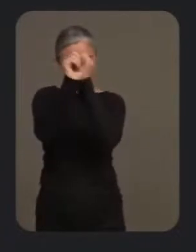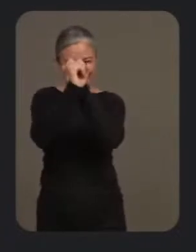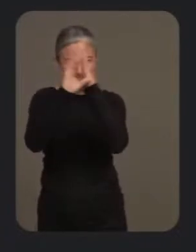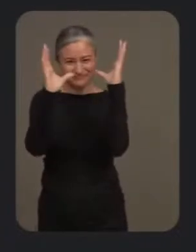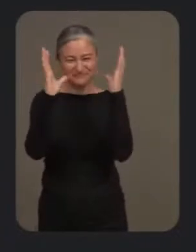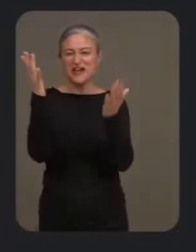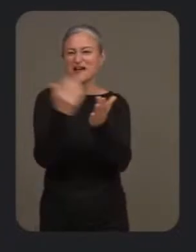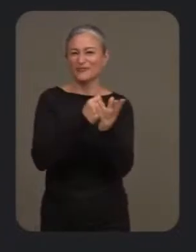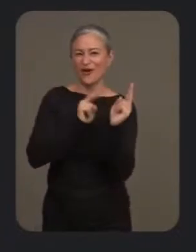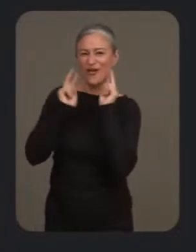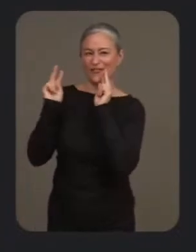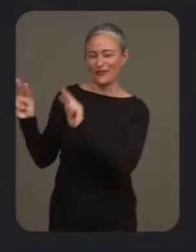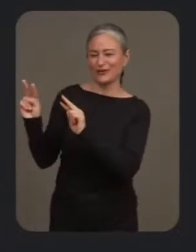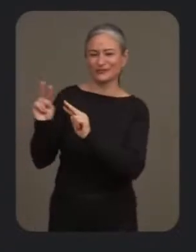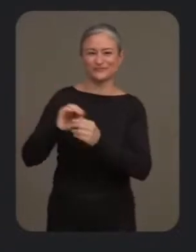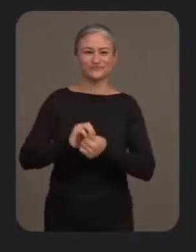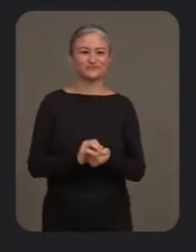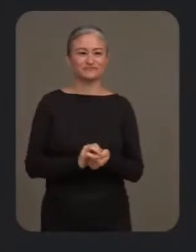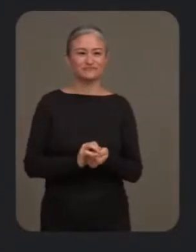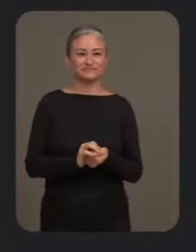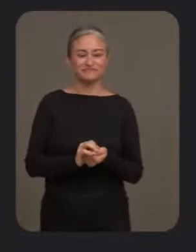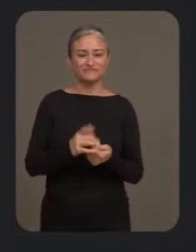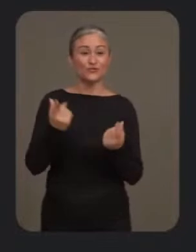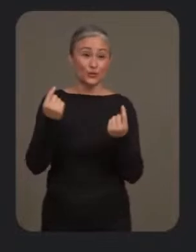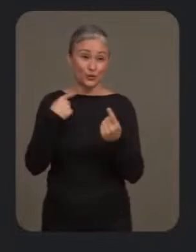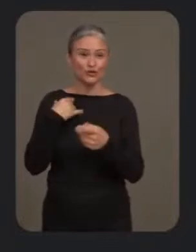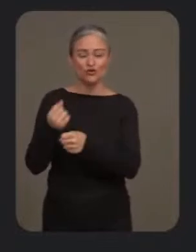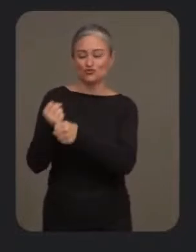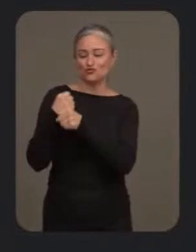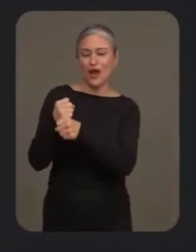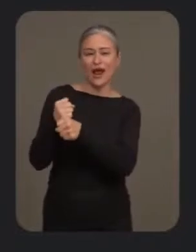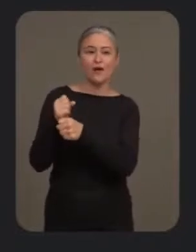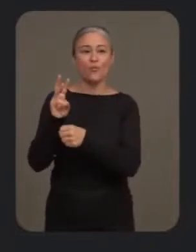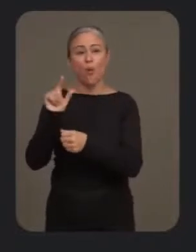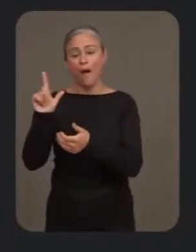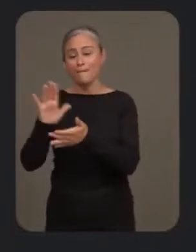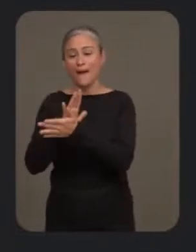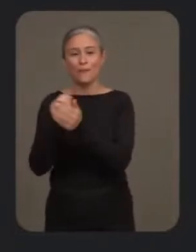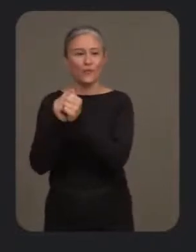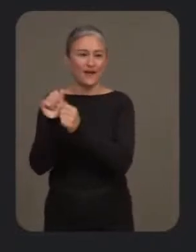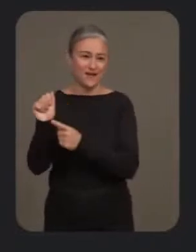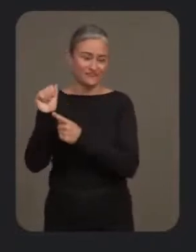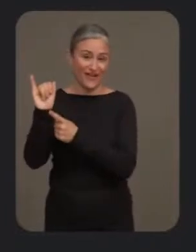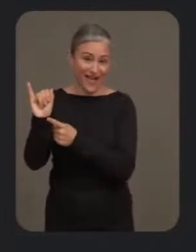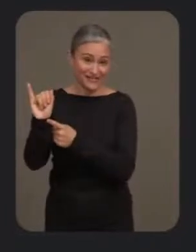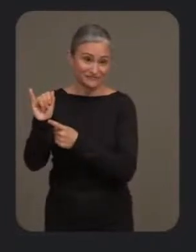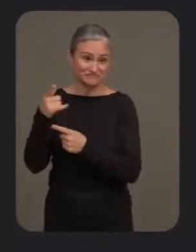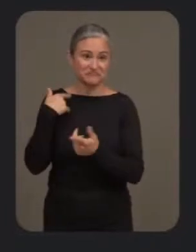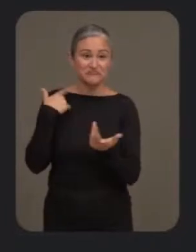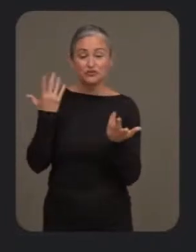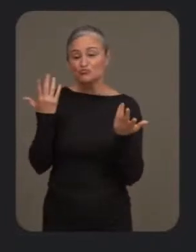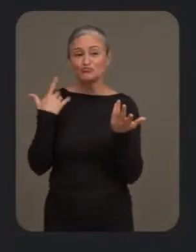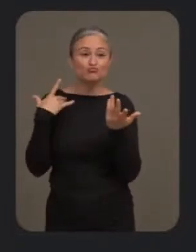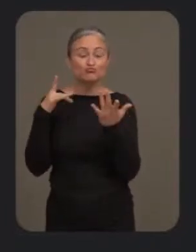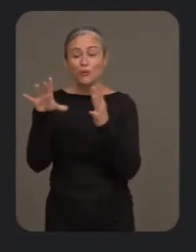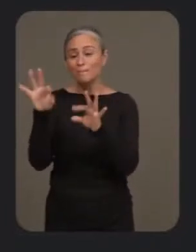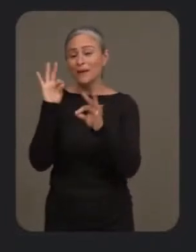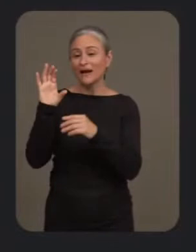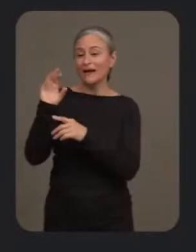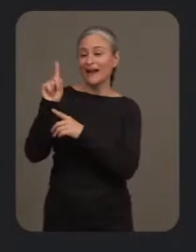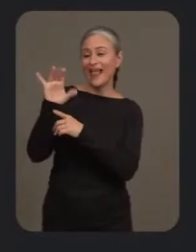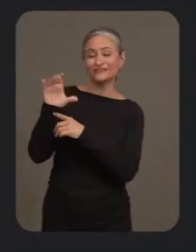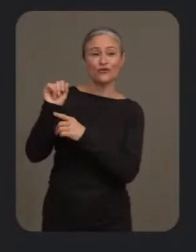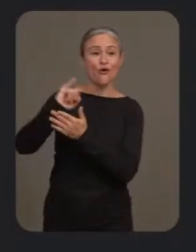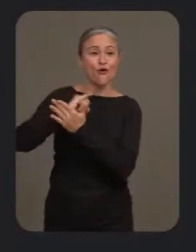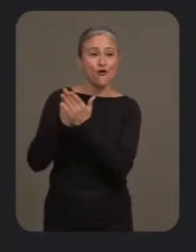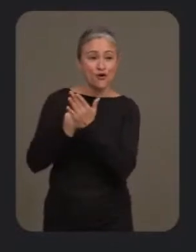this time, I'm going to go and select Create a Wallpaper with AI. And I like classic art, so let me tap